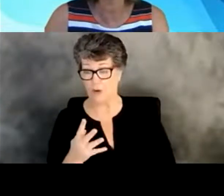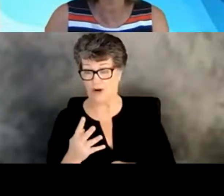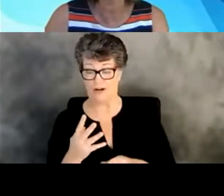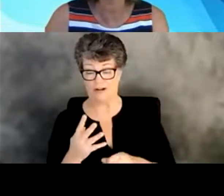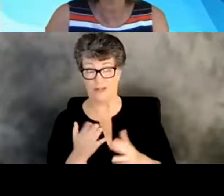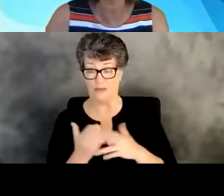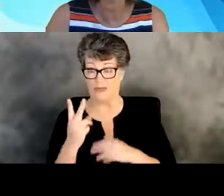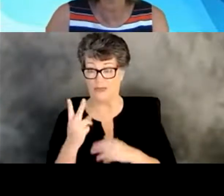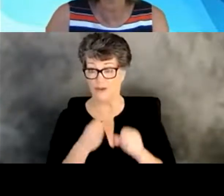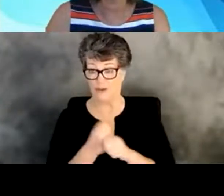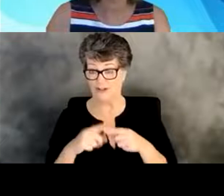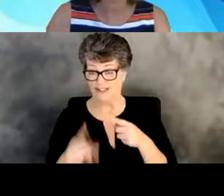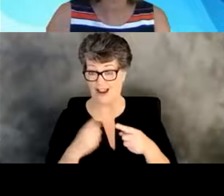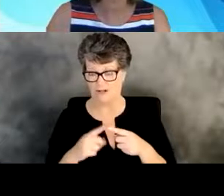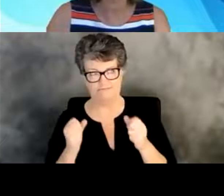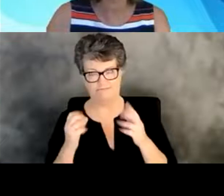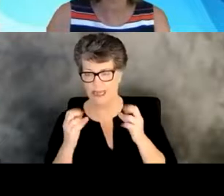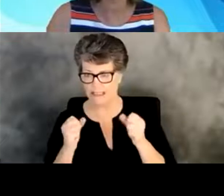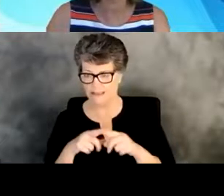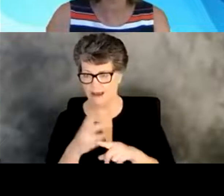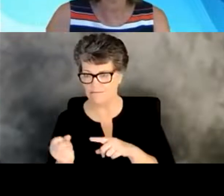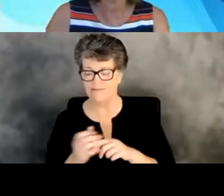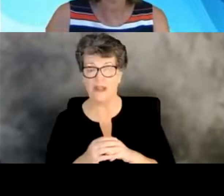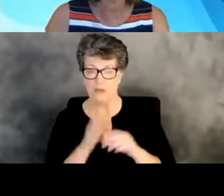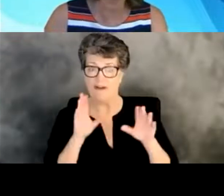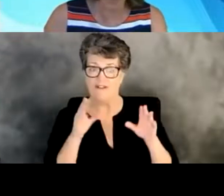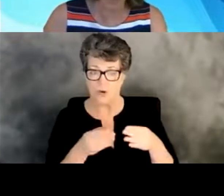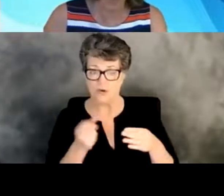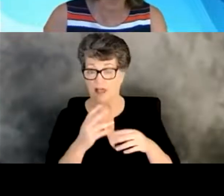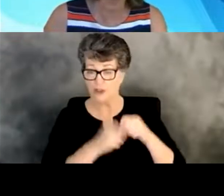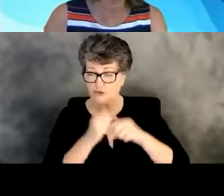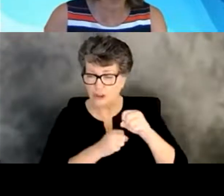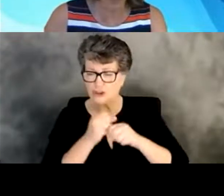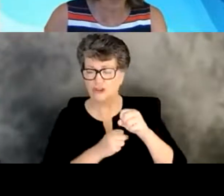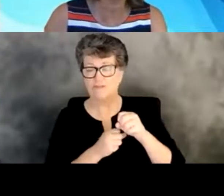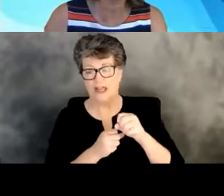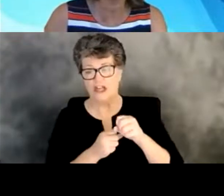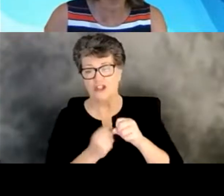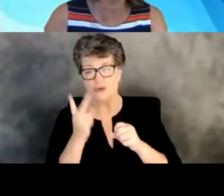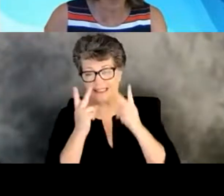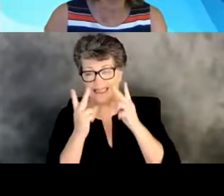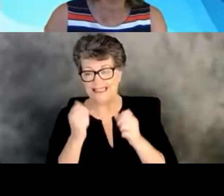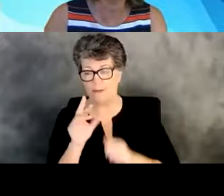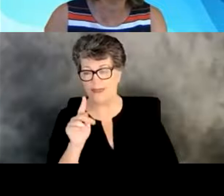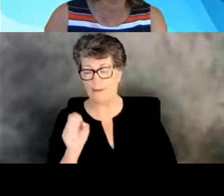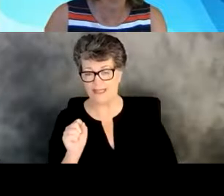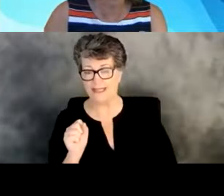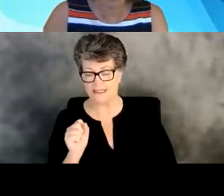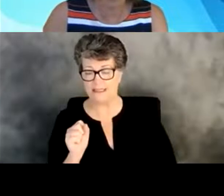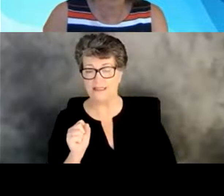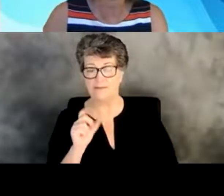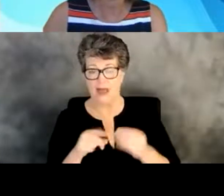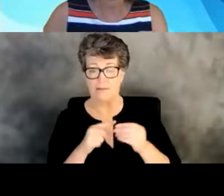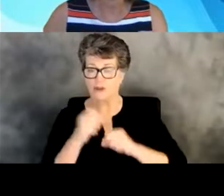It's kind of amazing. We really have been focused on a lot of structures. And so you'll hear some of the updates that I'm going to give you very briefly are